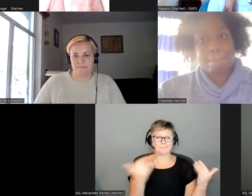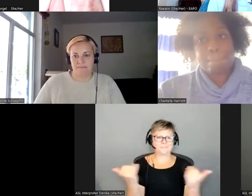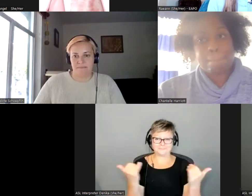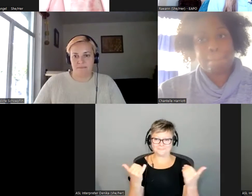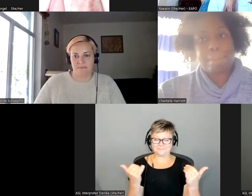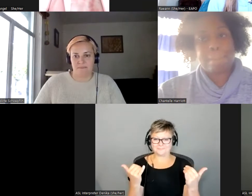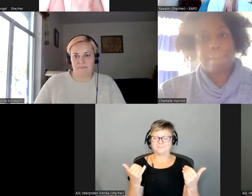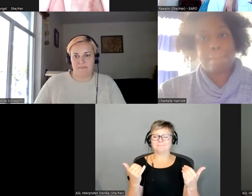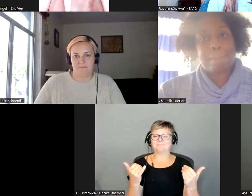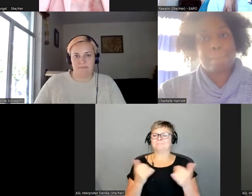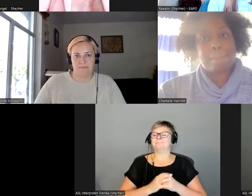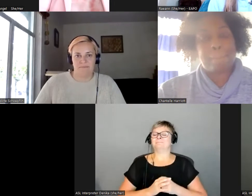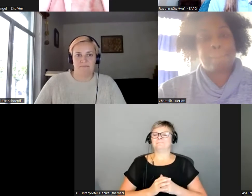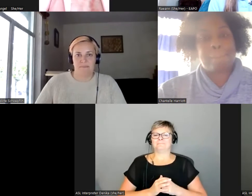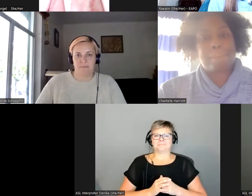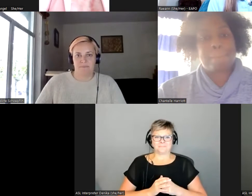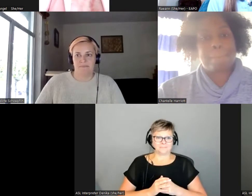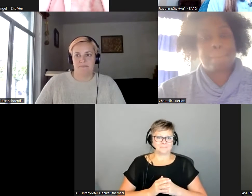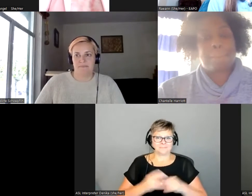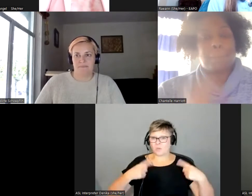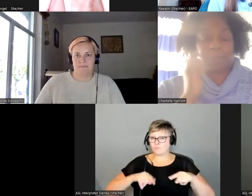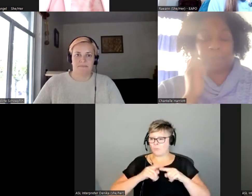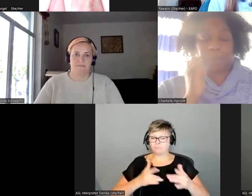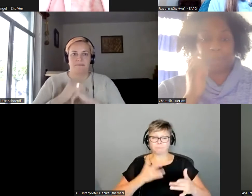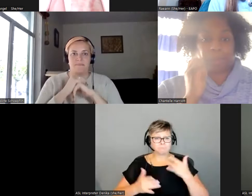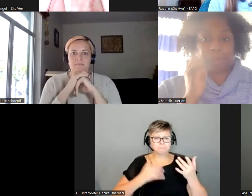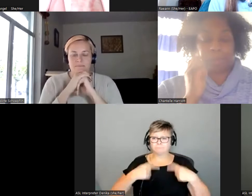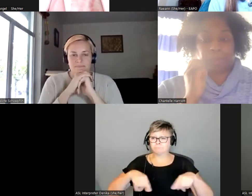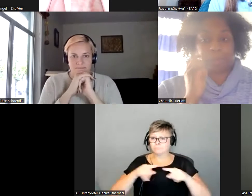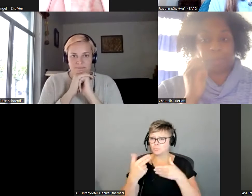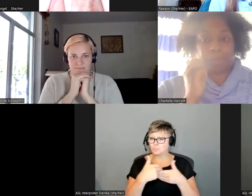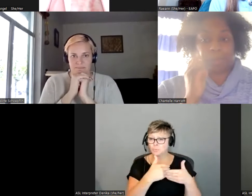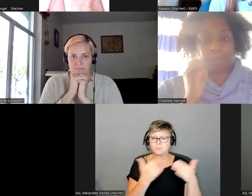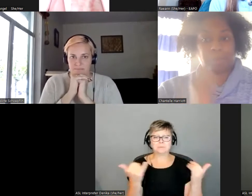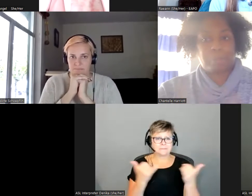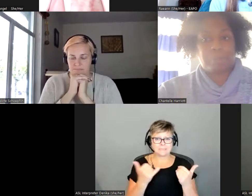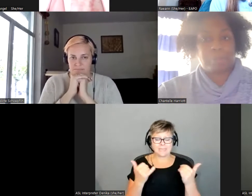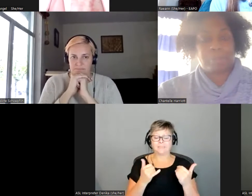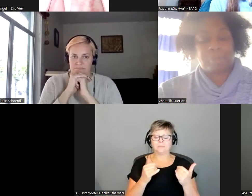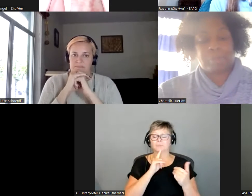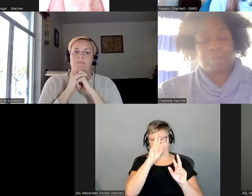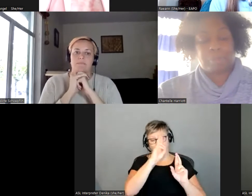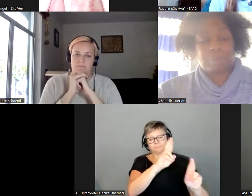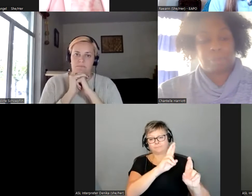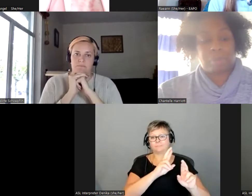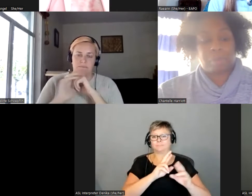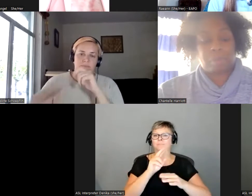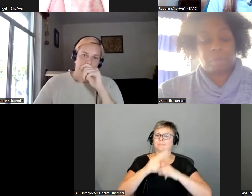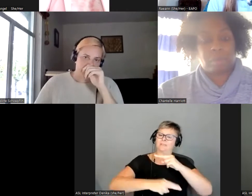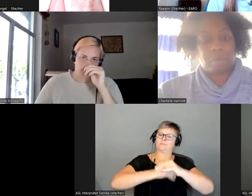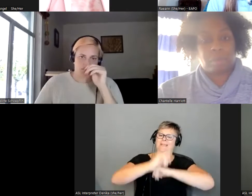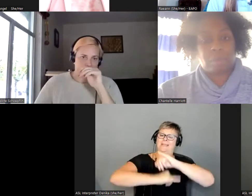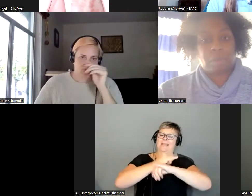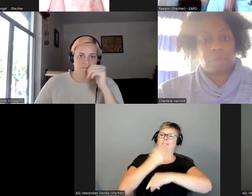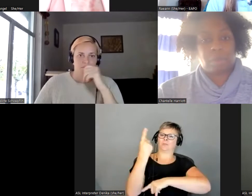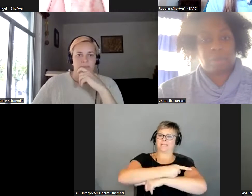before, we're thrilled to have everyone joining us today, and we are marking that International Day of Older Persons, and